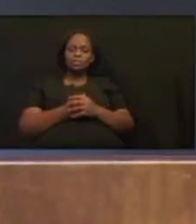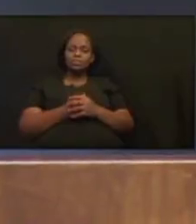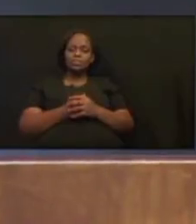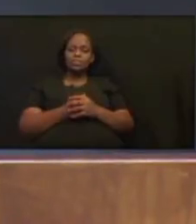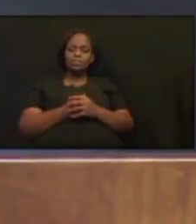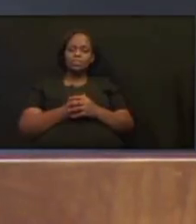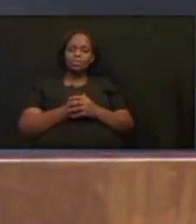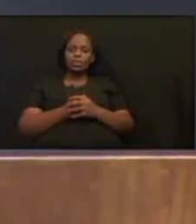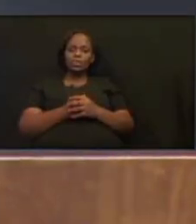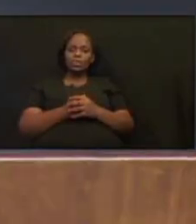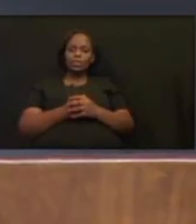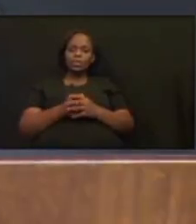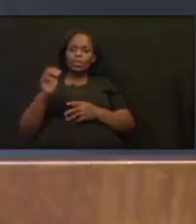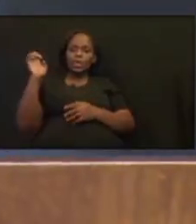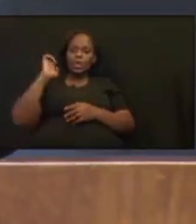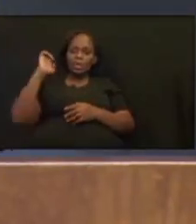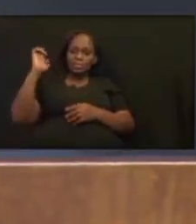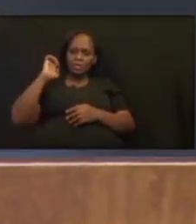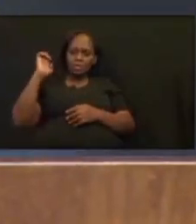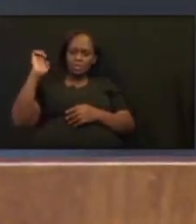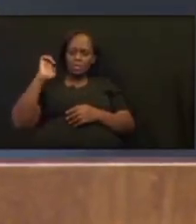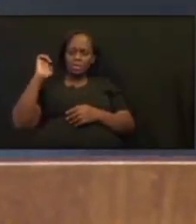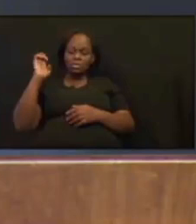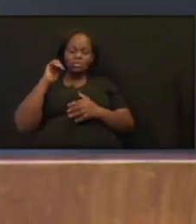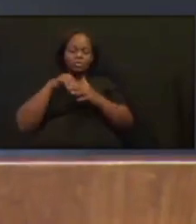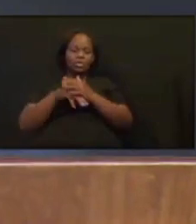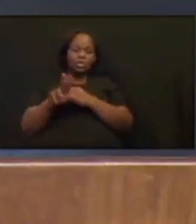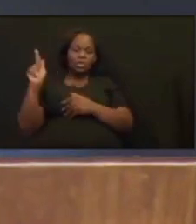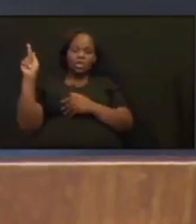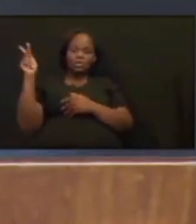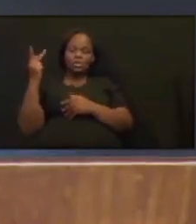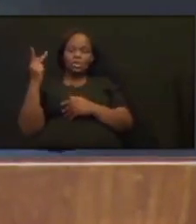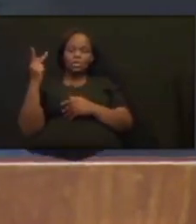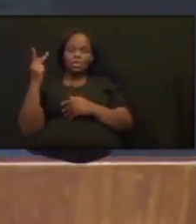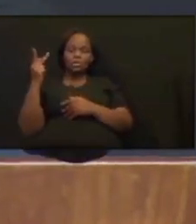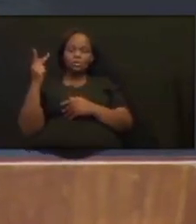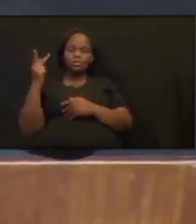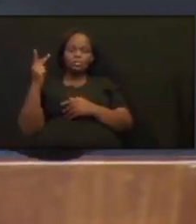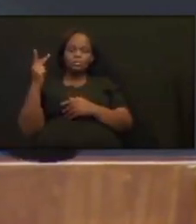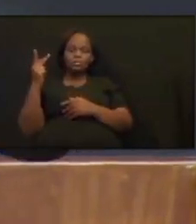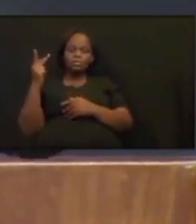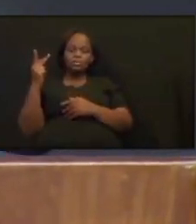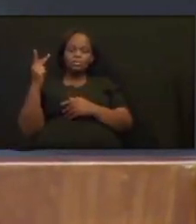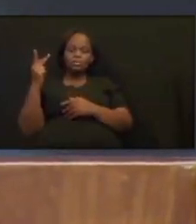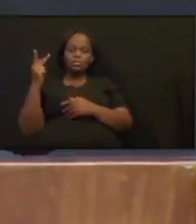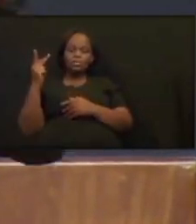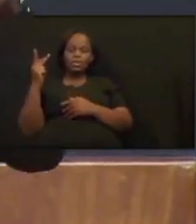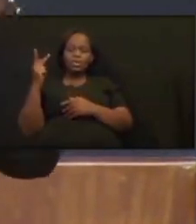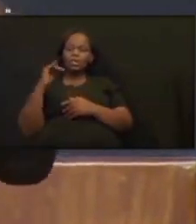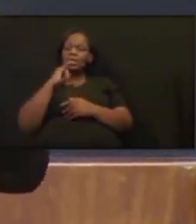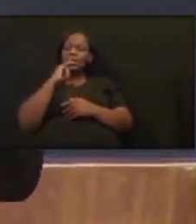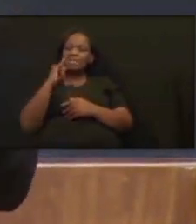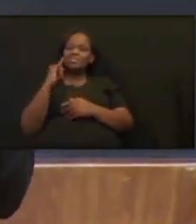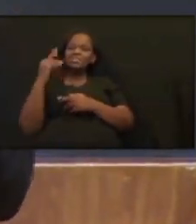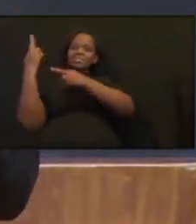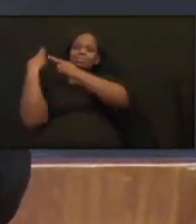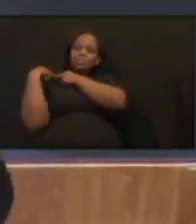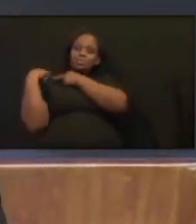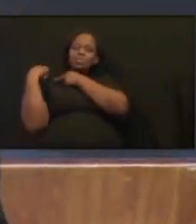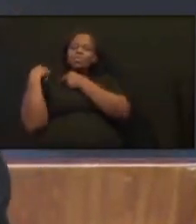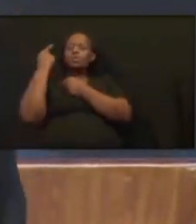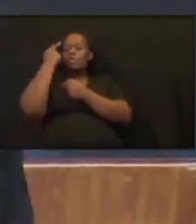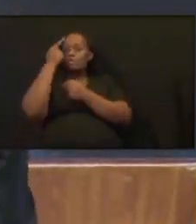evangelization across the entire Kenya. And it is everybody's responsibility to see that everyone is